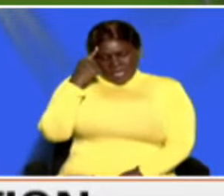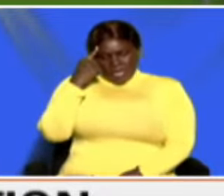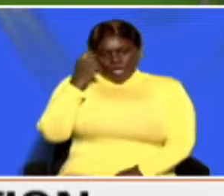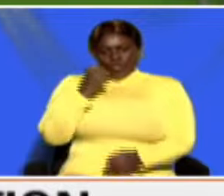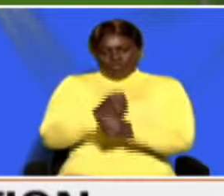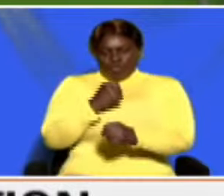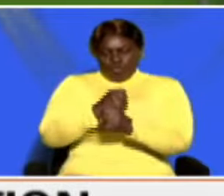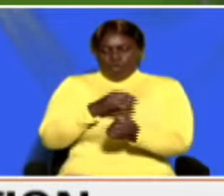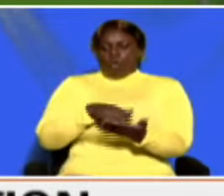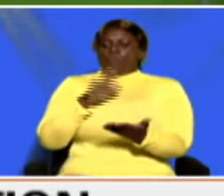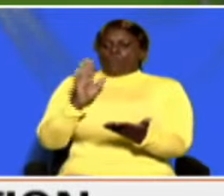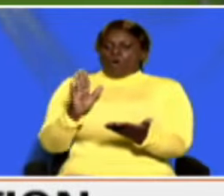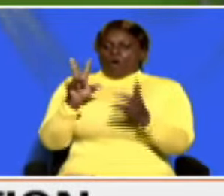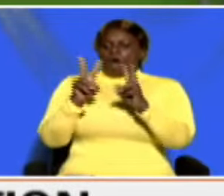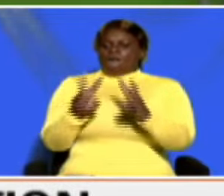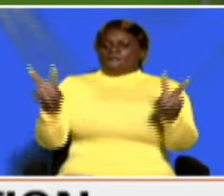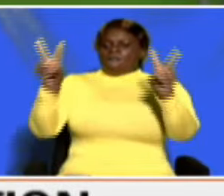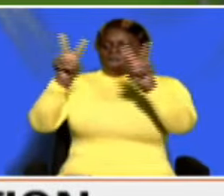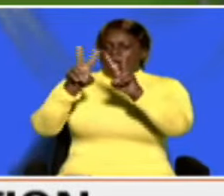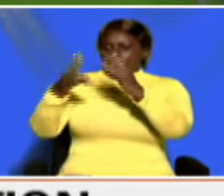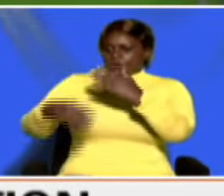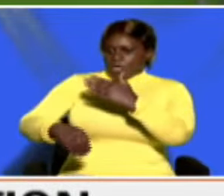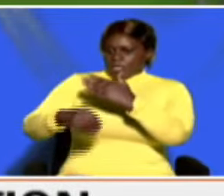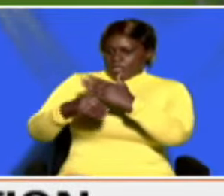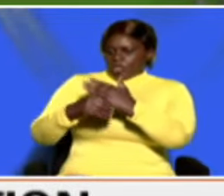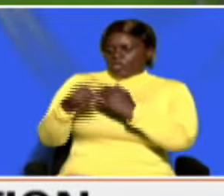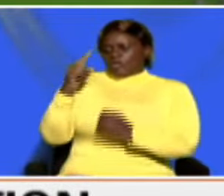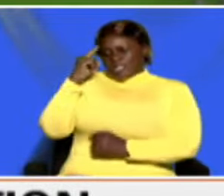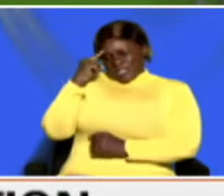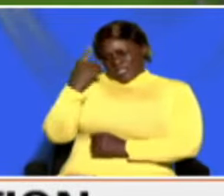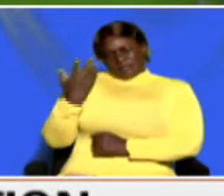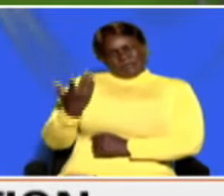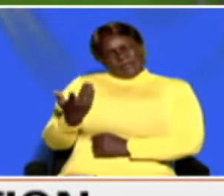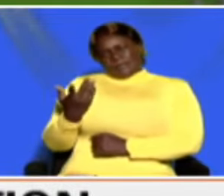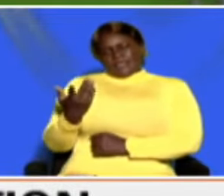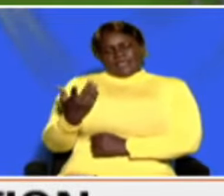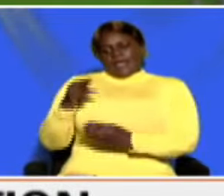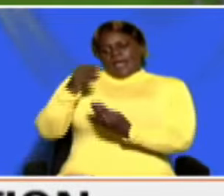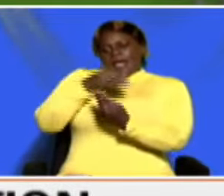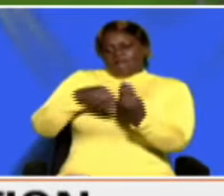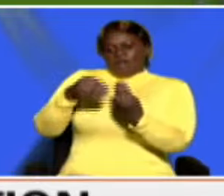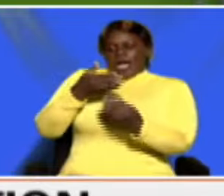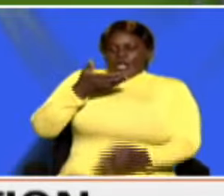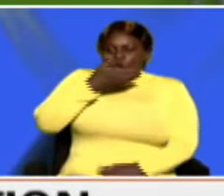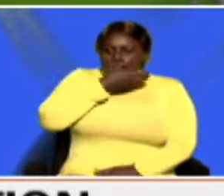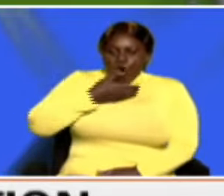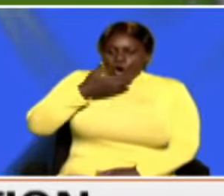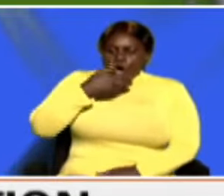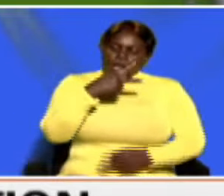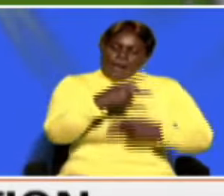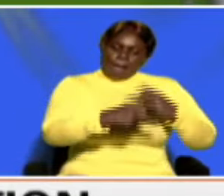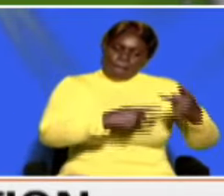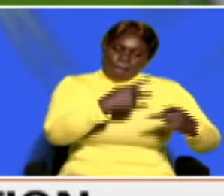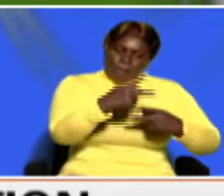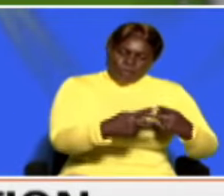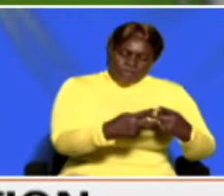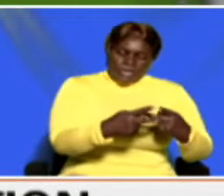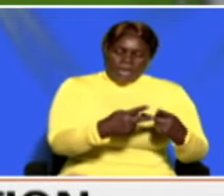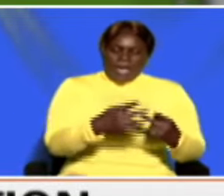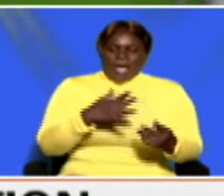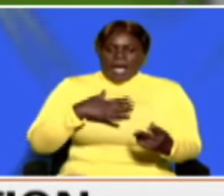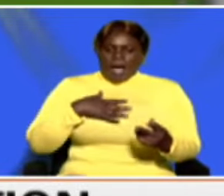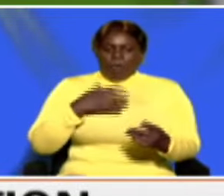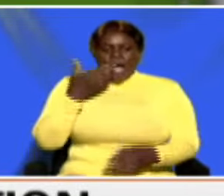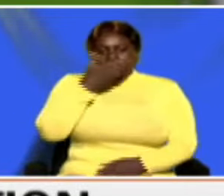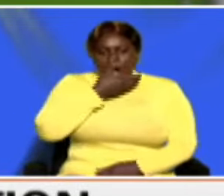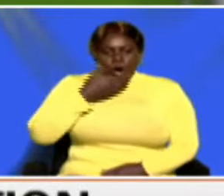mile in value addition. So we were thinking in the lines of avocado oil processed. A lot of our oil